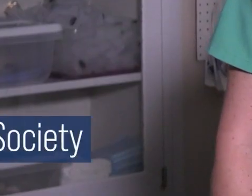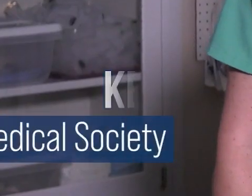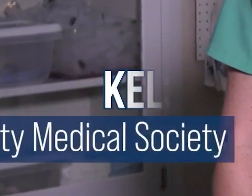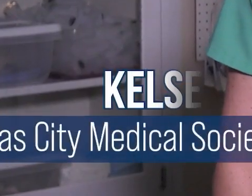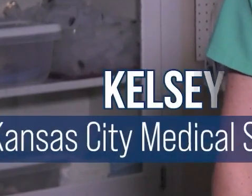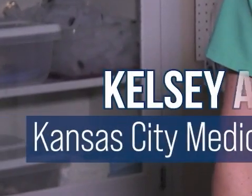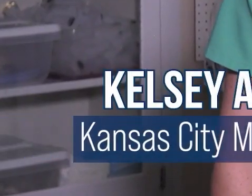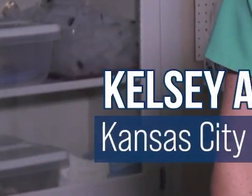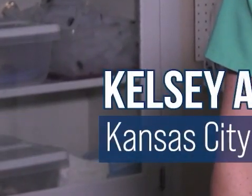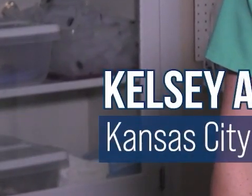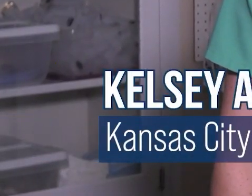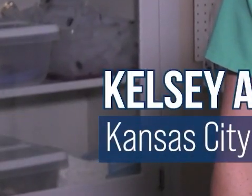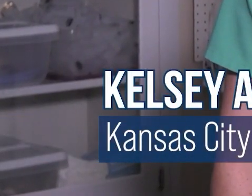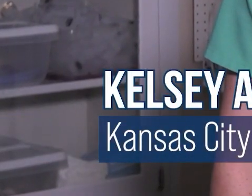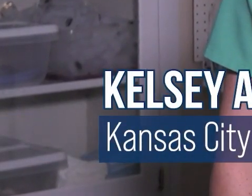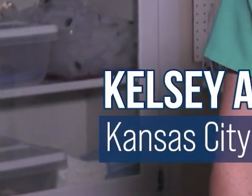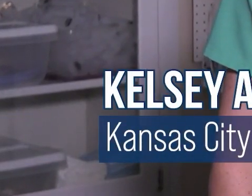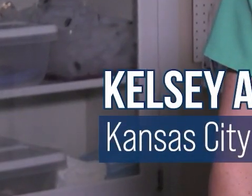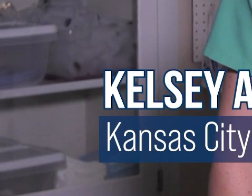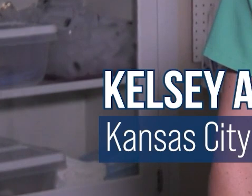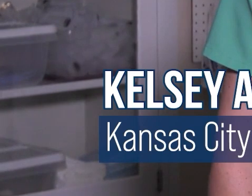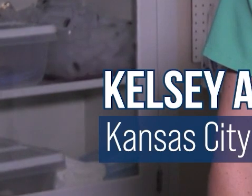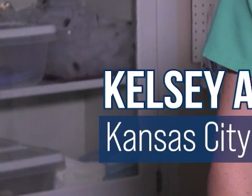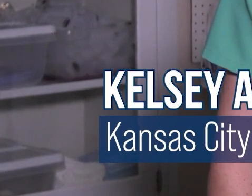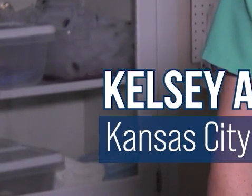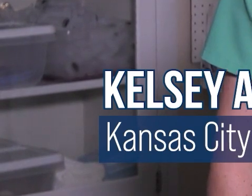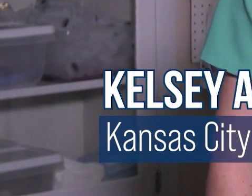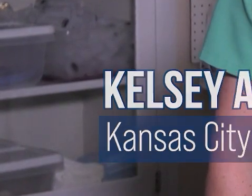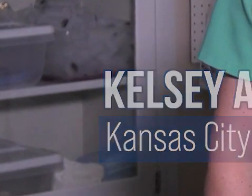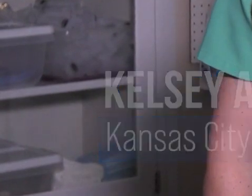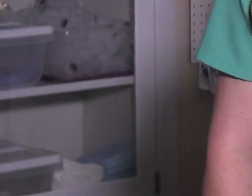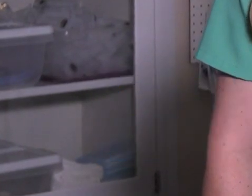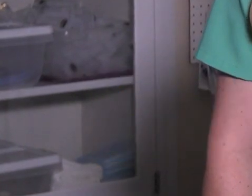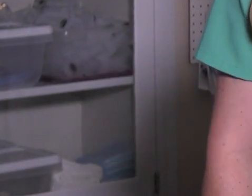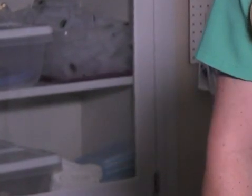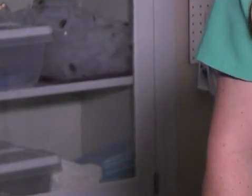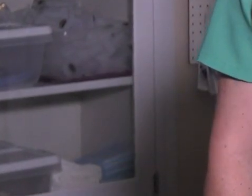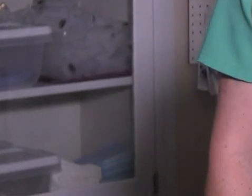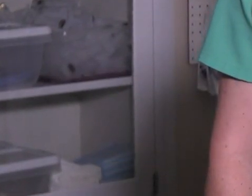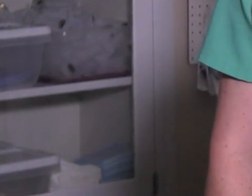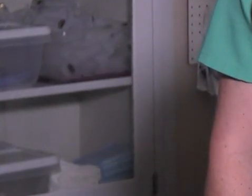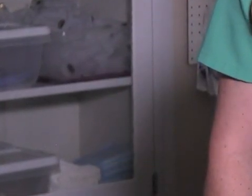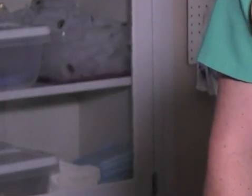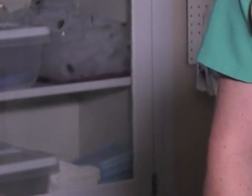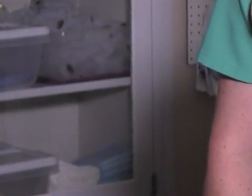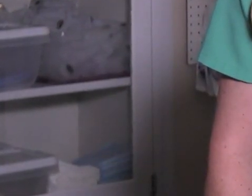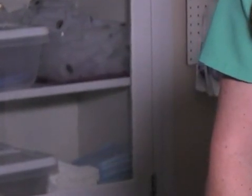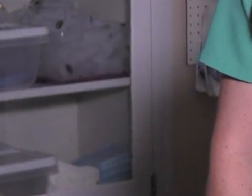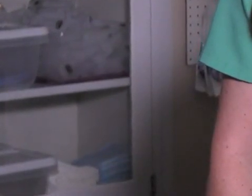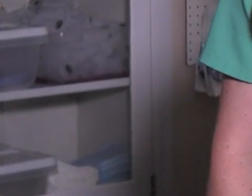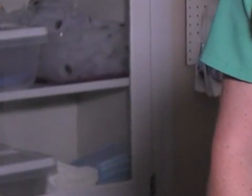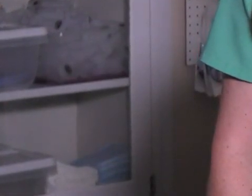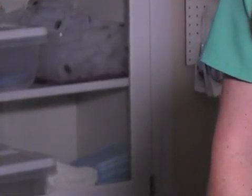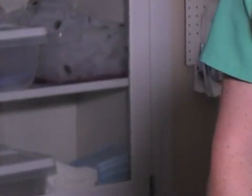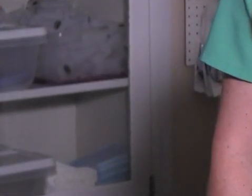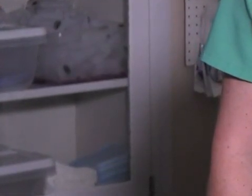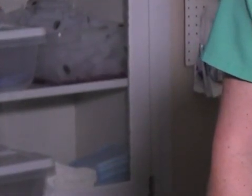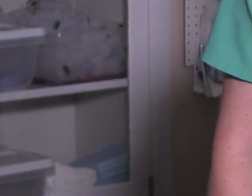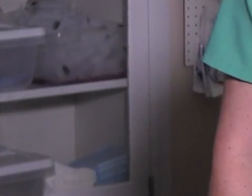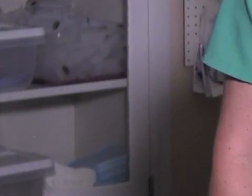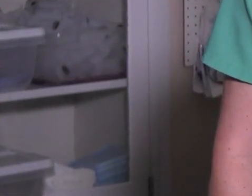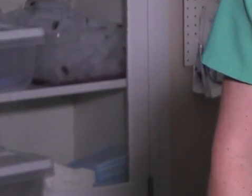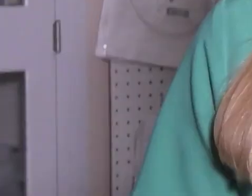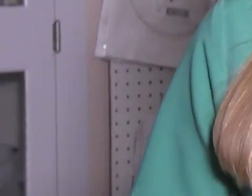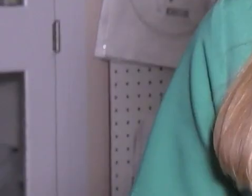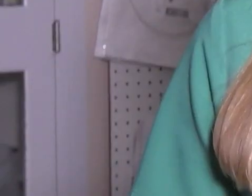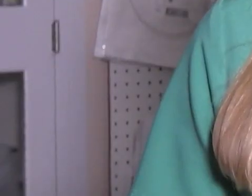Hello, I'm Dr. Kelsey Abel with Consultants in Gastroenterology. September 17th is National Physician Suicide